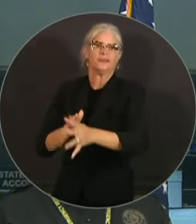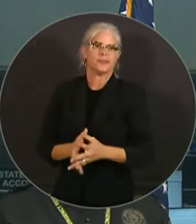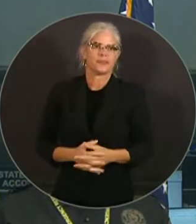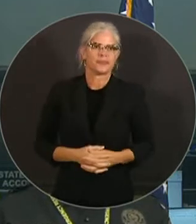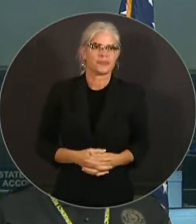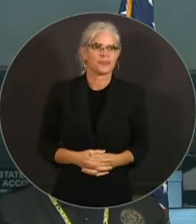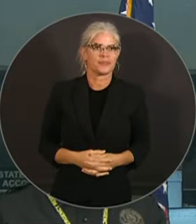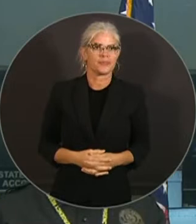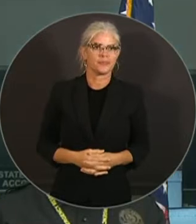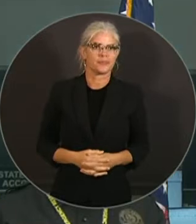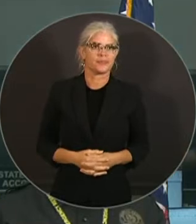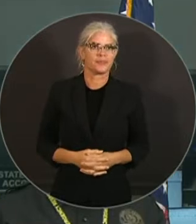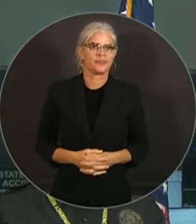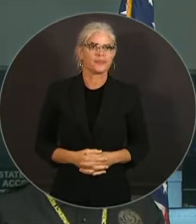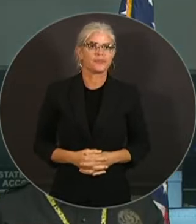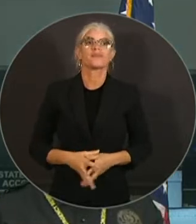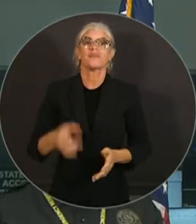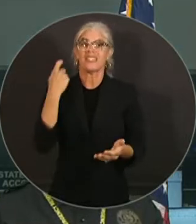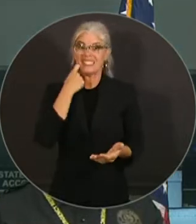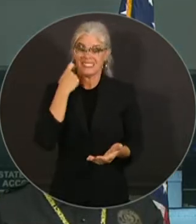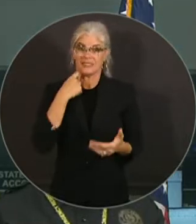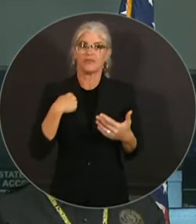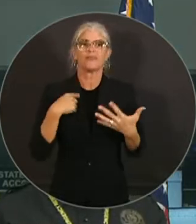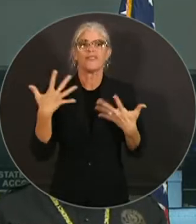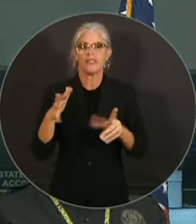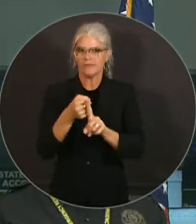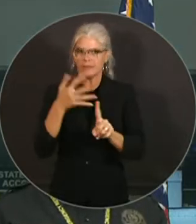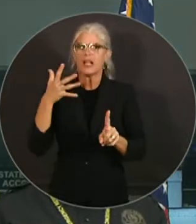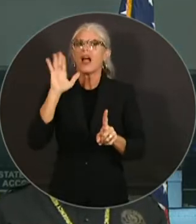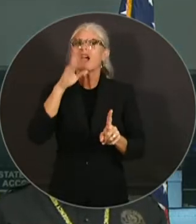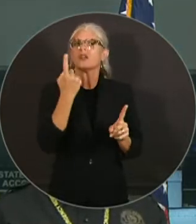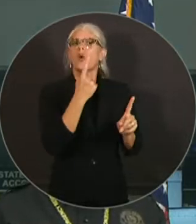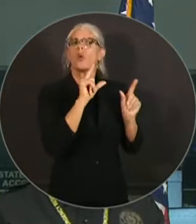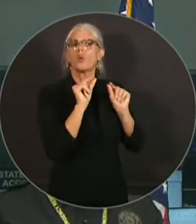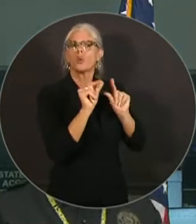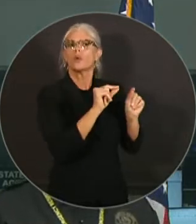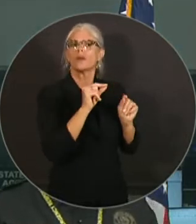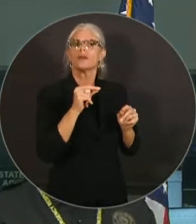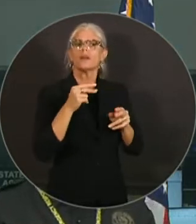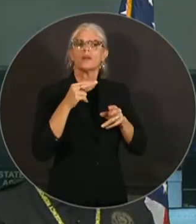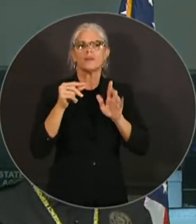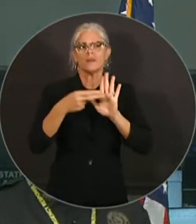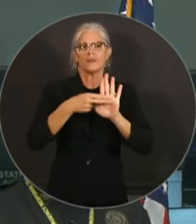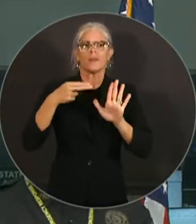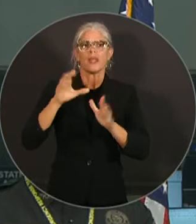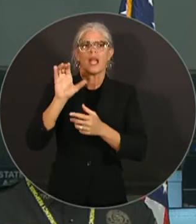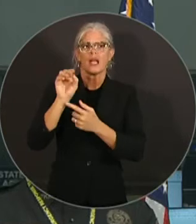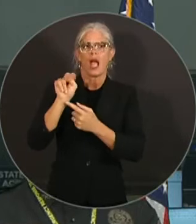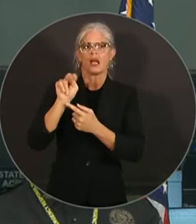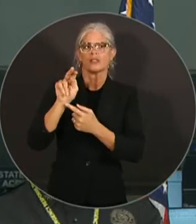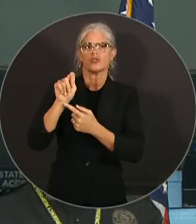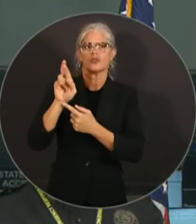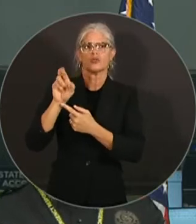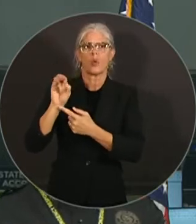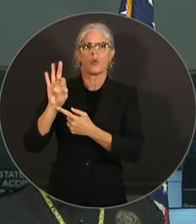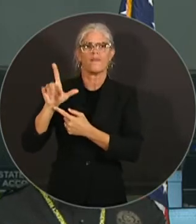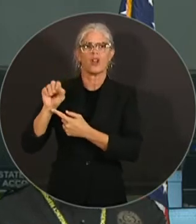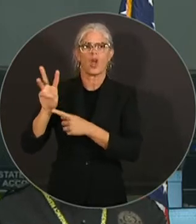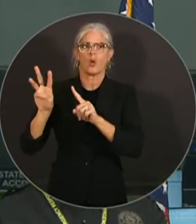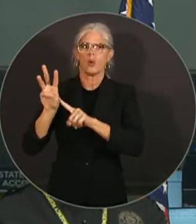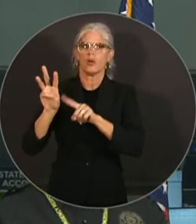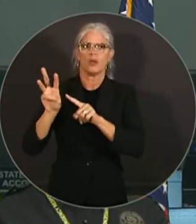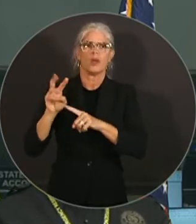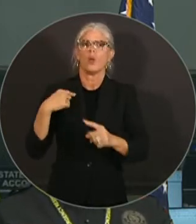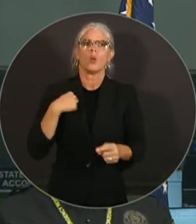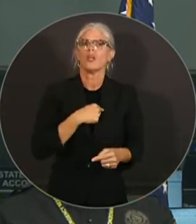There have been discussions, rumors about something called contraflow. We do not reverse the flow of traffic on our interstates in the state